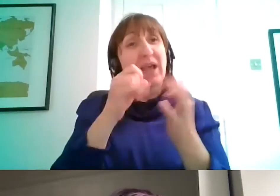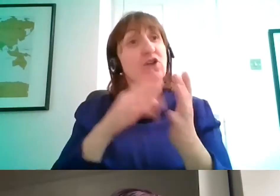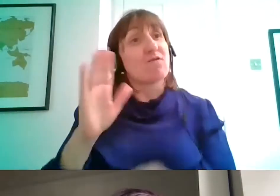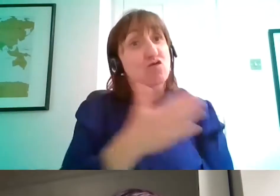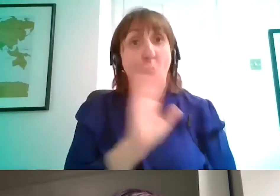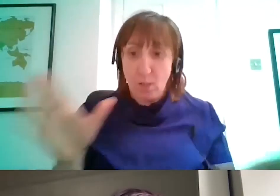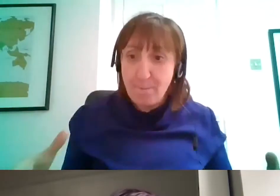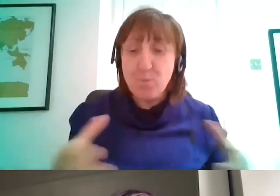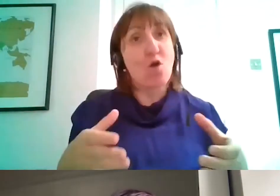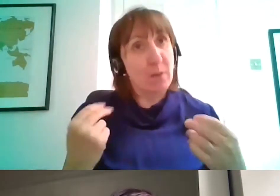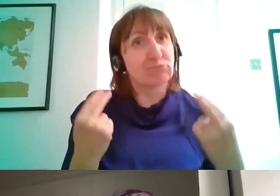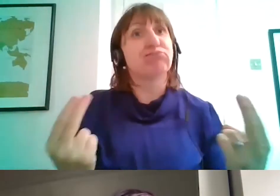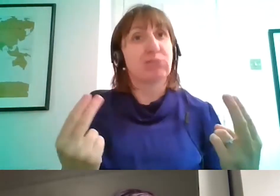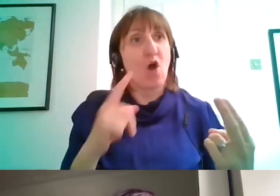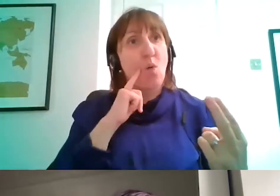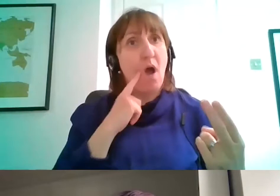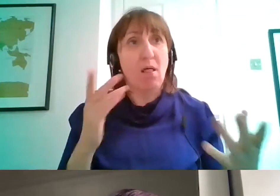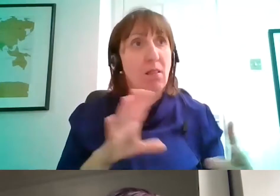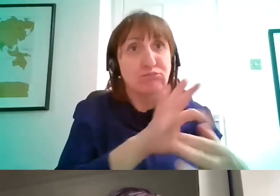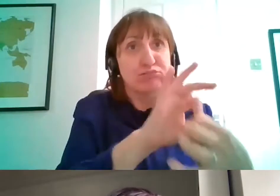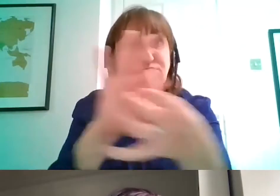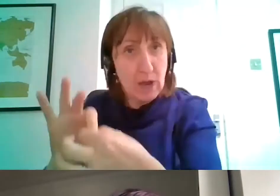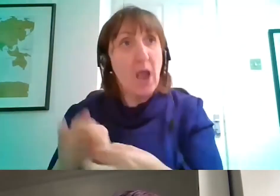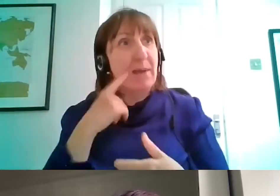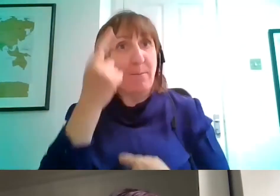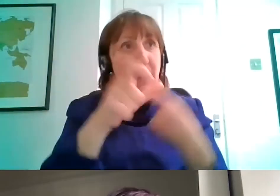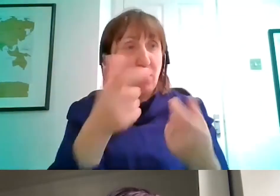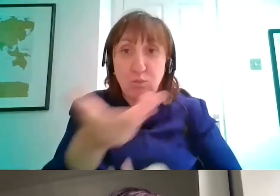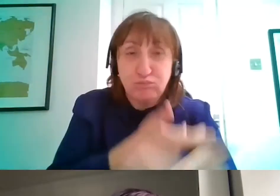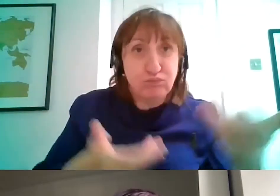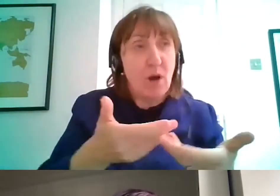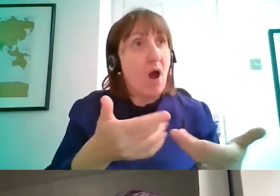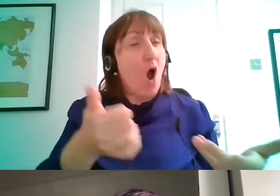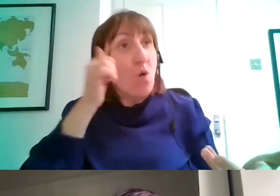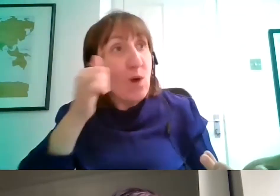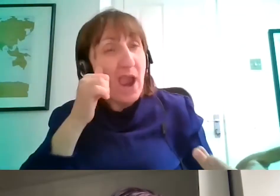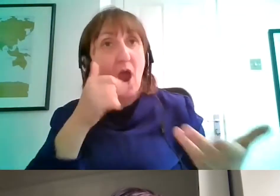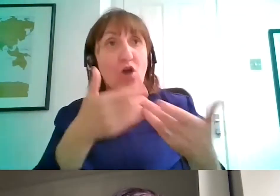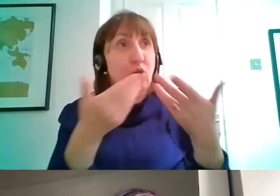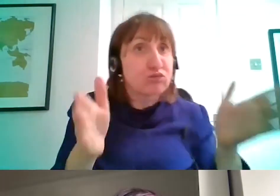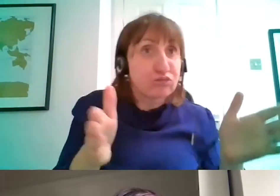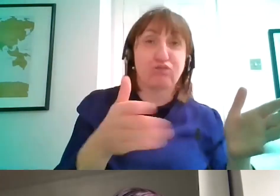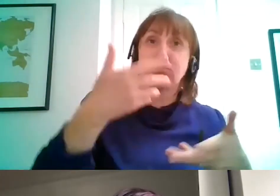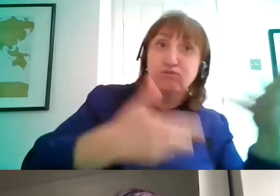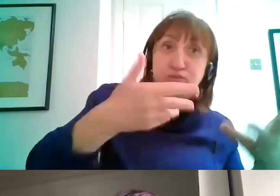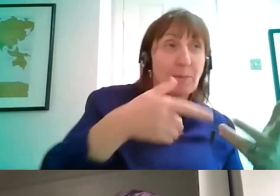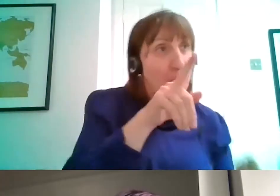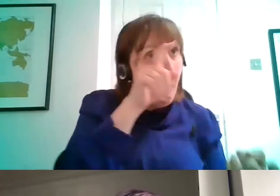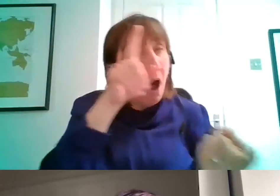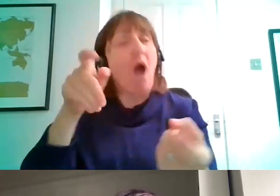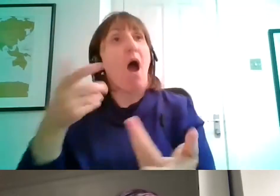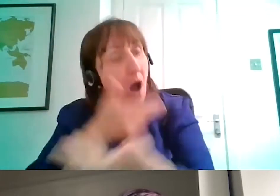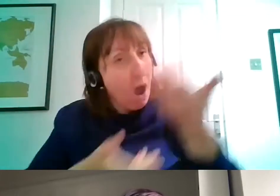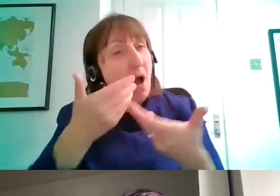movement will promote, that people talk more and are more aware of through the exposure of British Sign Language.